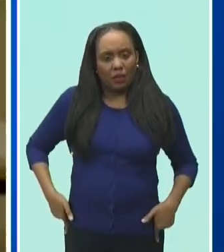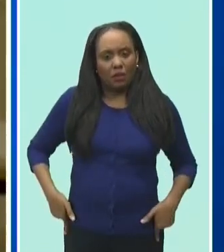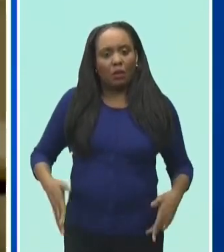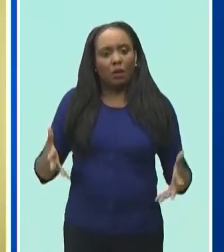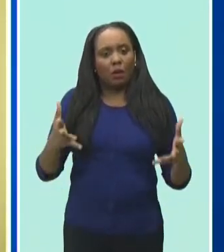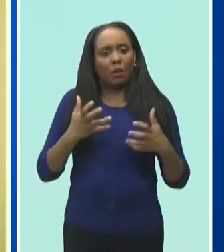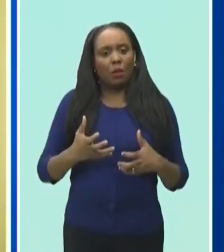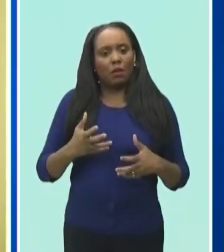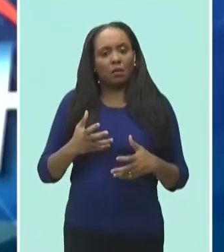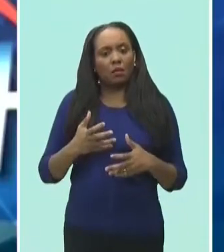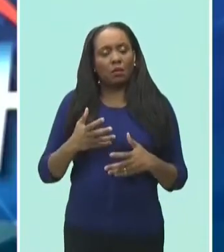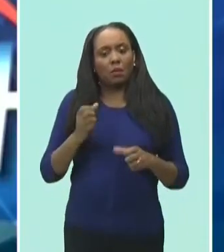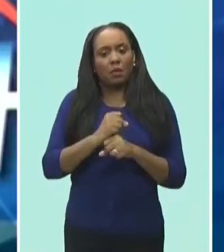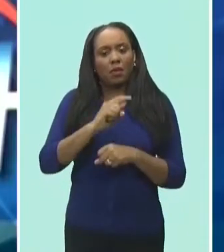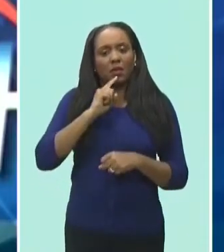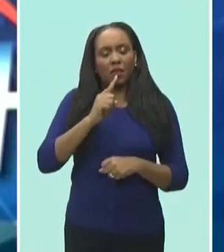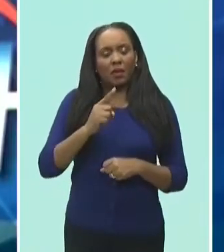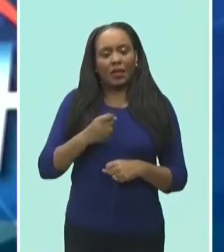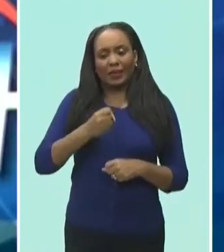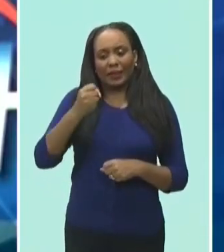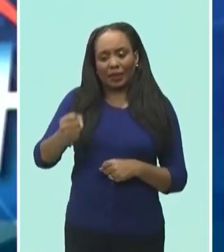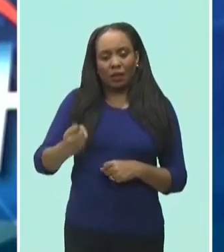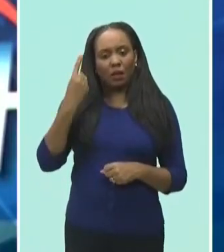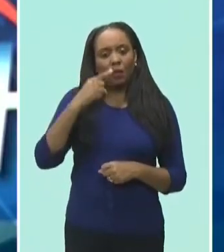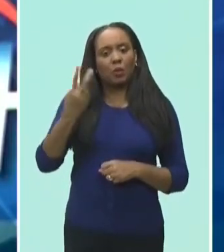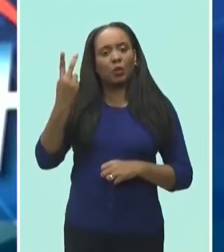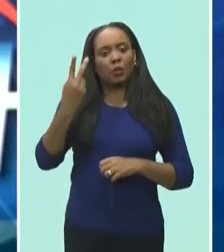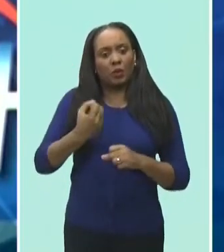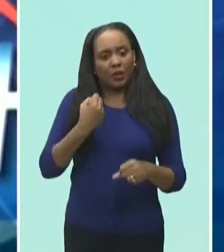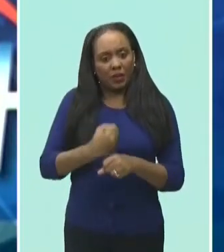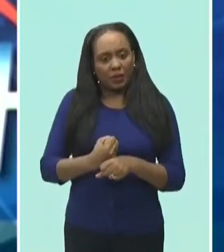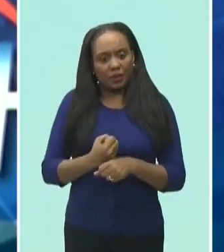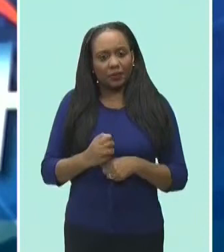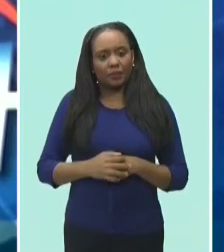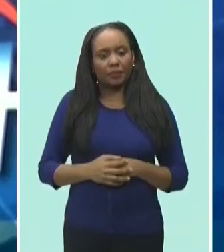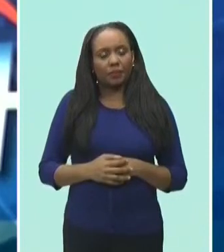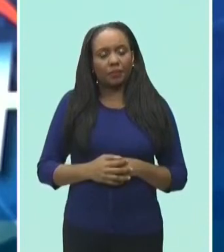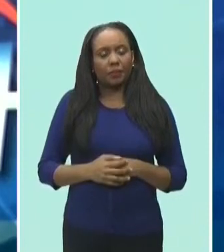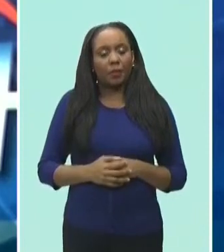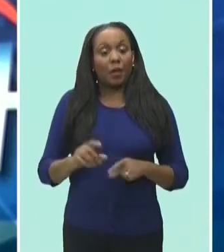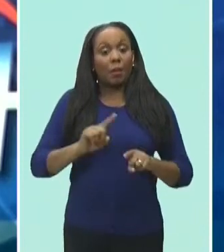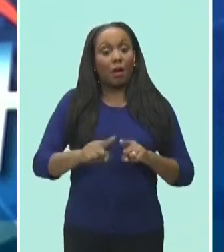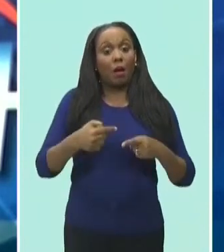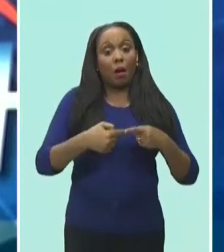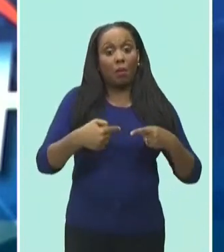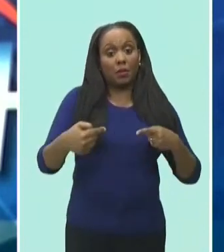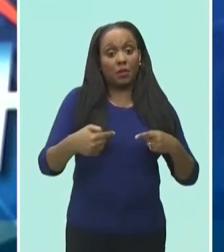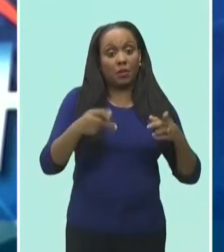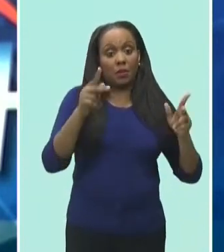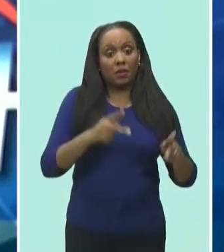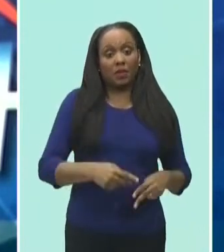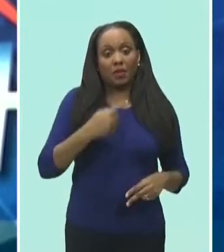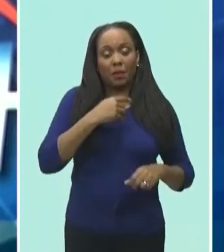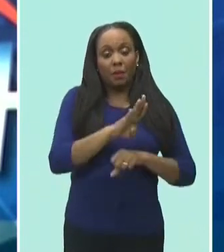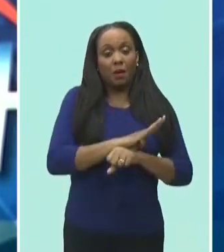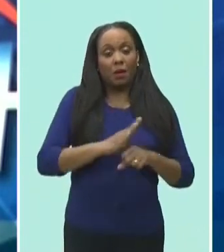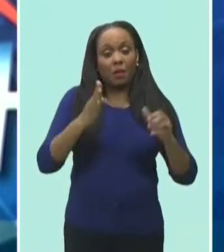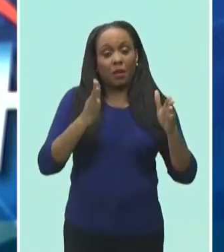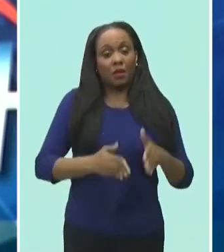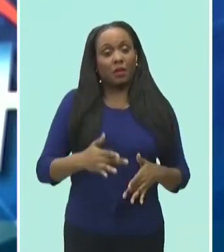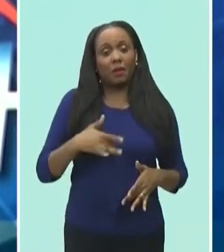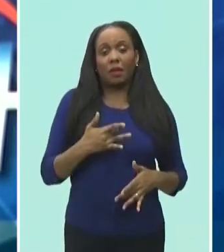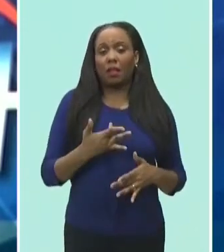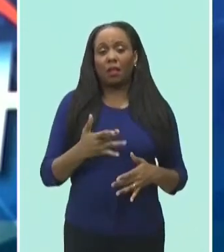things. And opposition spokesman Scott Weatherhead says that average Barbadians feel life has become harder.